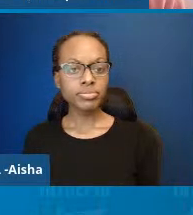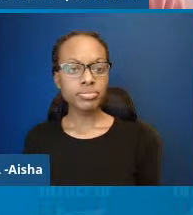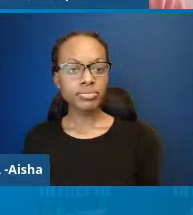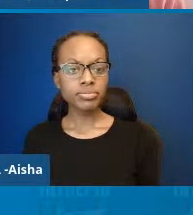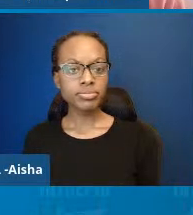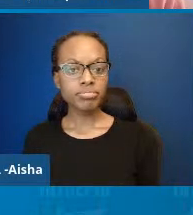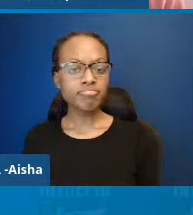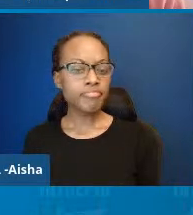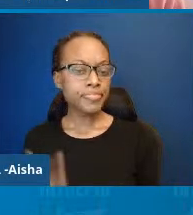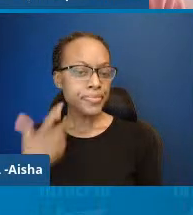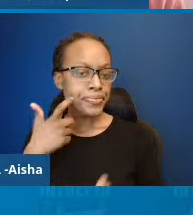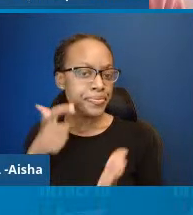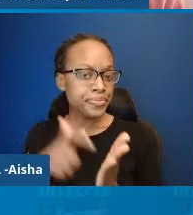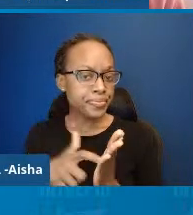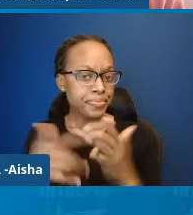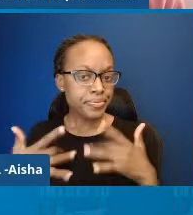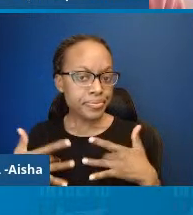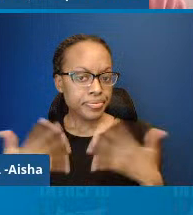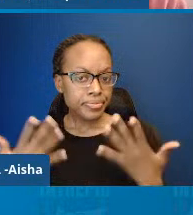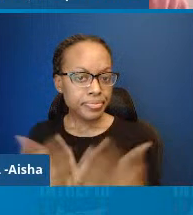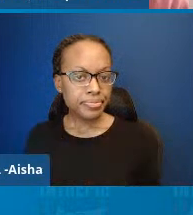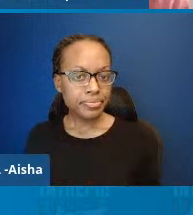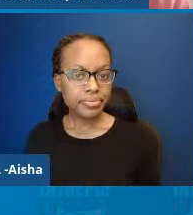and see what you observe.